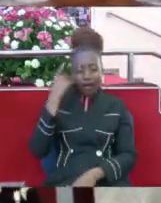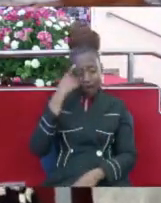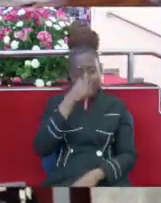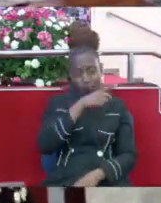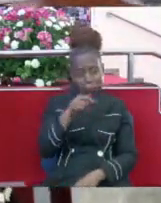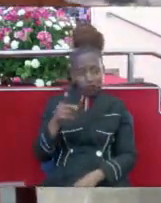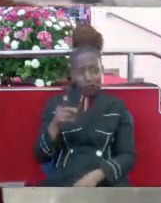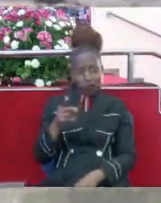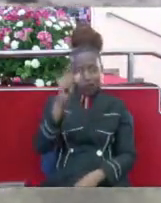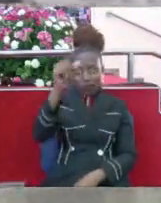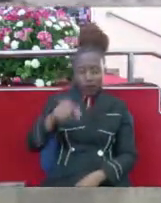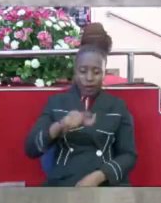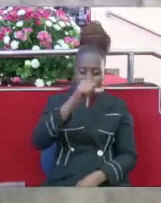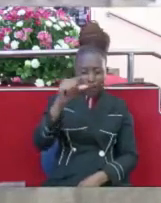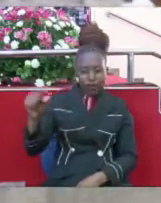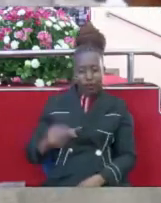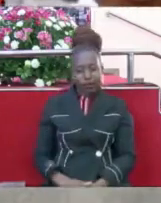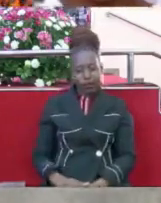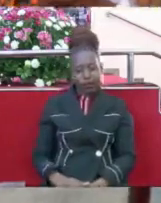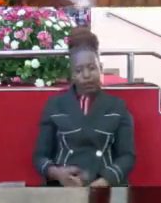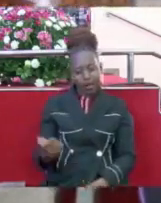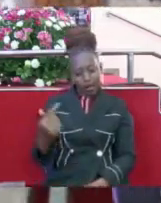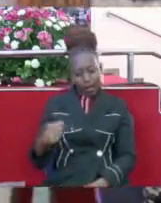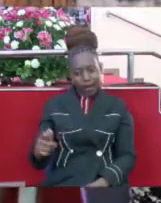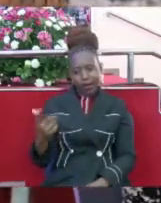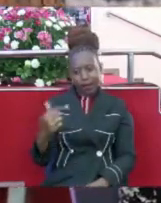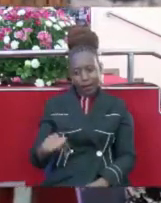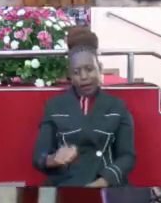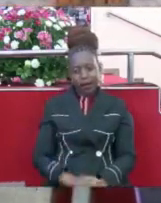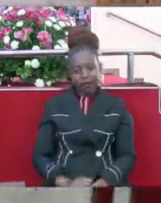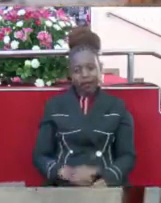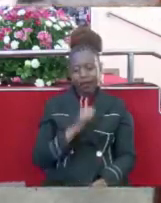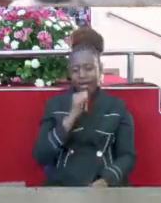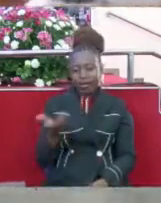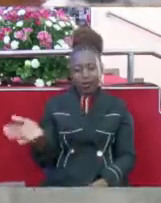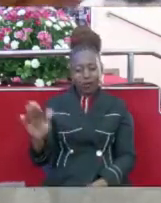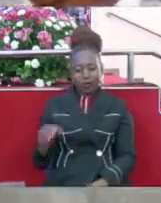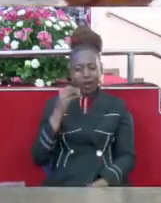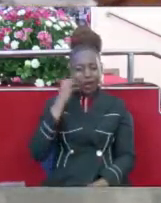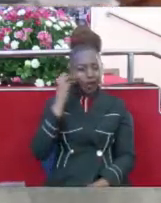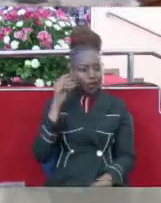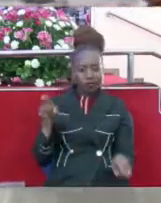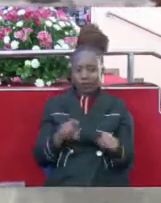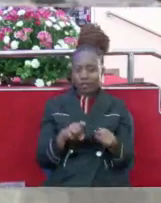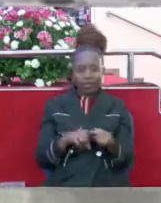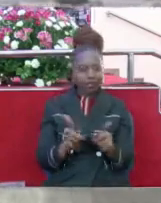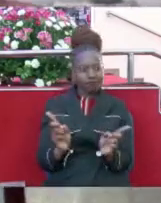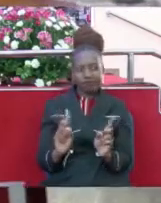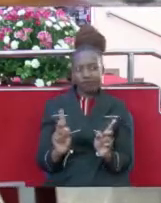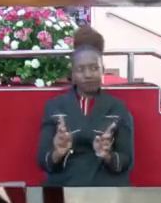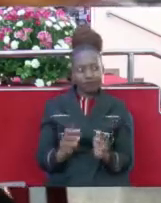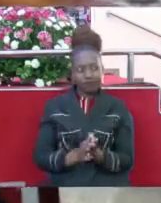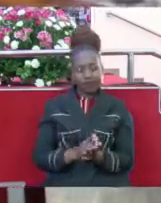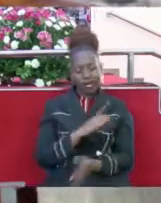nikaja nikakufia Calvary. Keep coming, keep coming. Njoni. Do not go home the same. Usirejee nyumbani ulivyokuwa. While the Lord is in